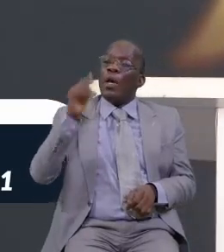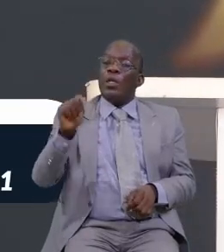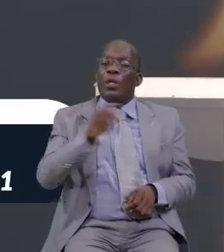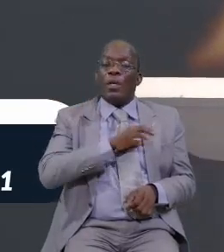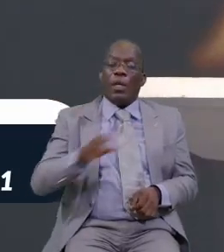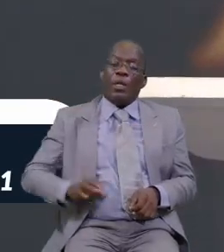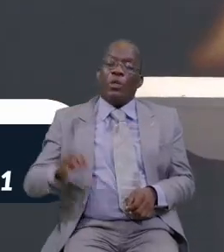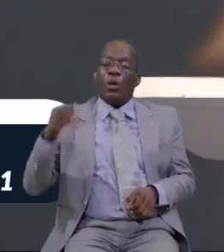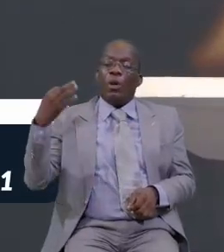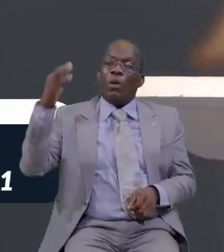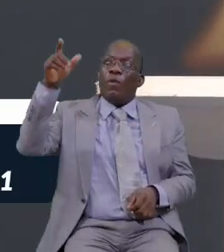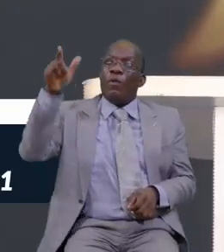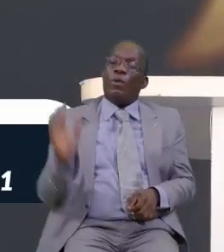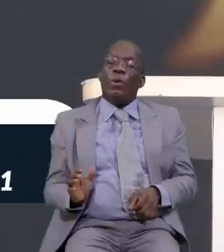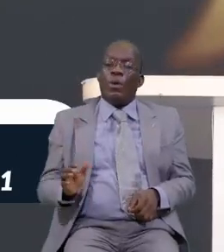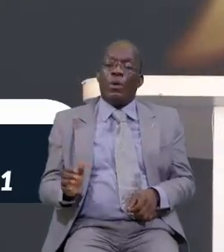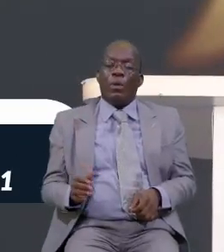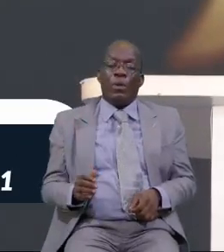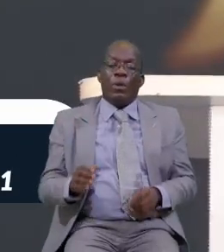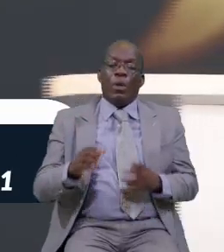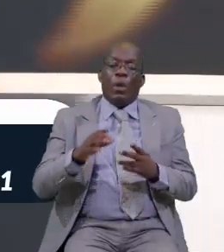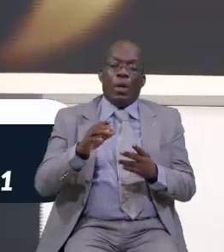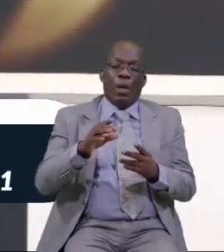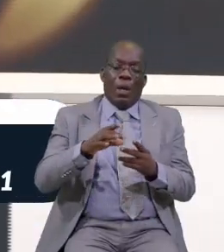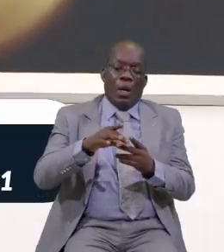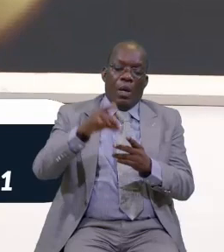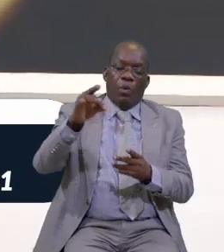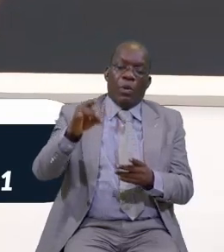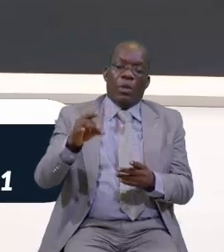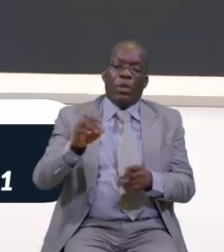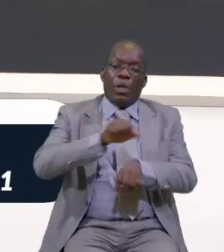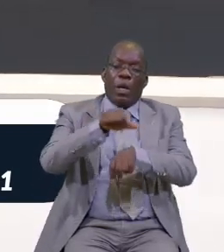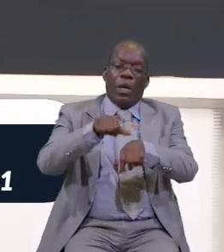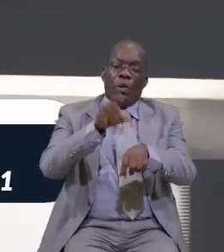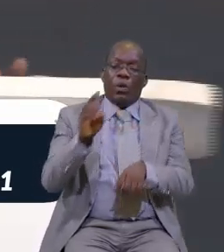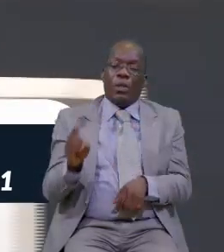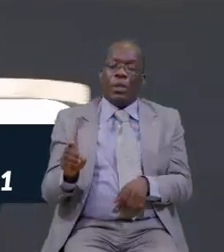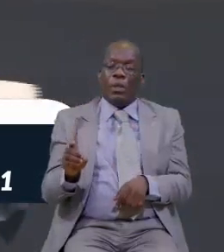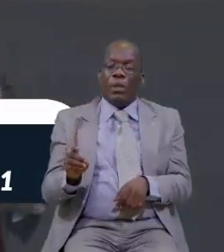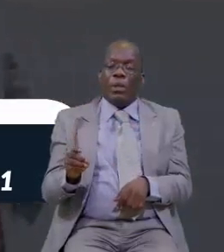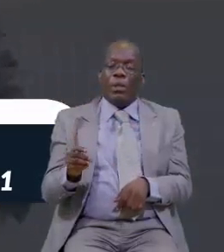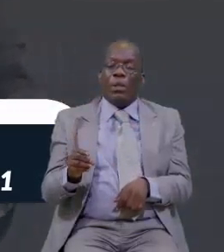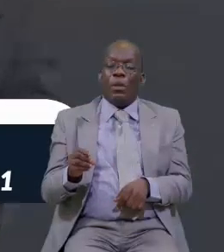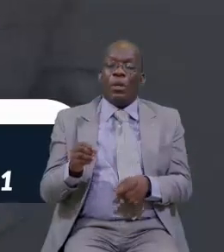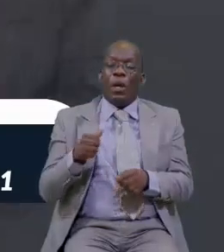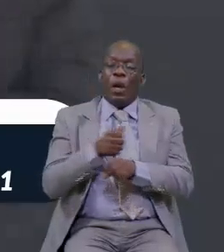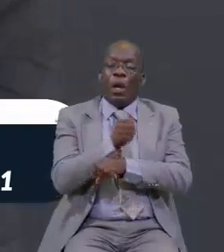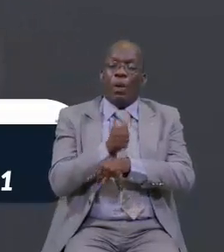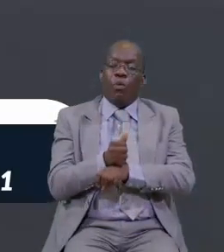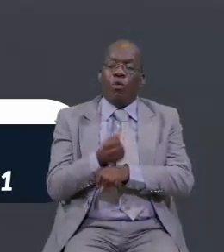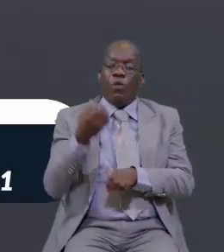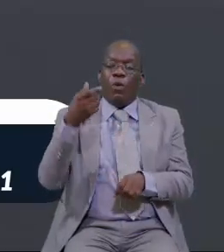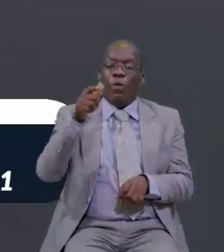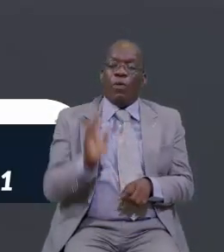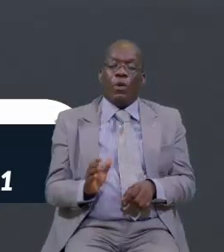God, appointed, anointed, and approved of God. Let's look at number 2